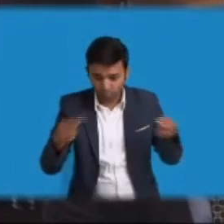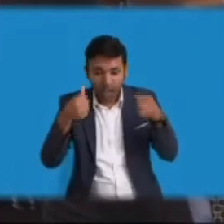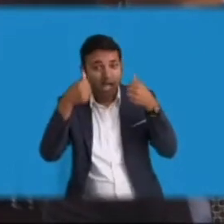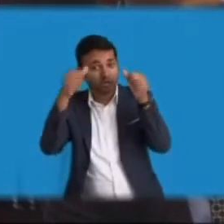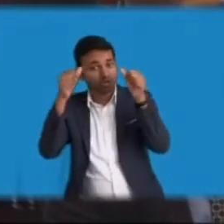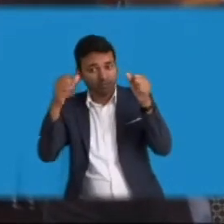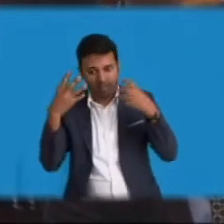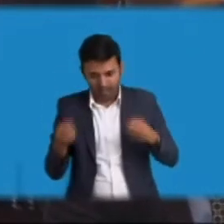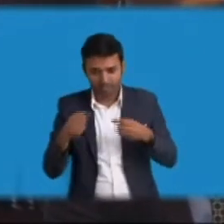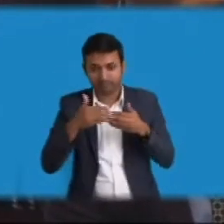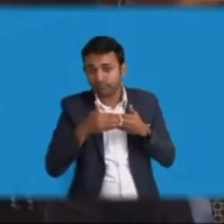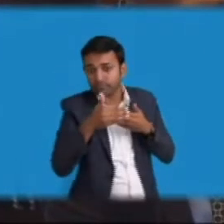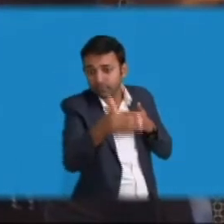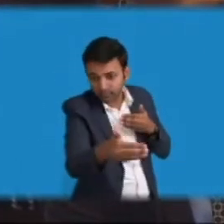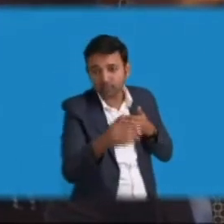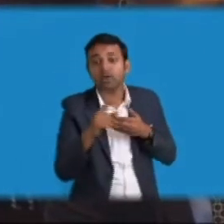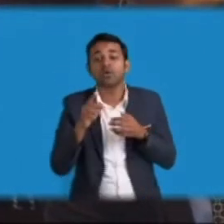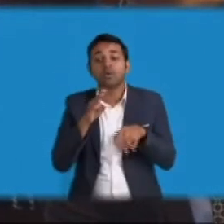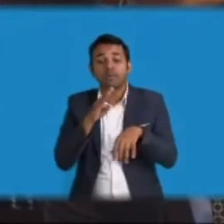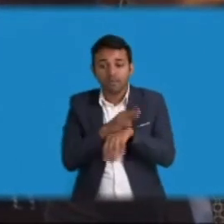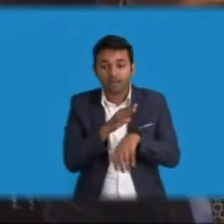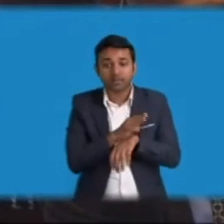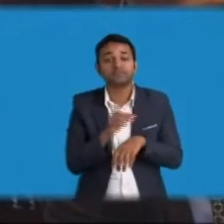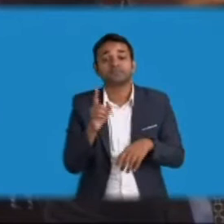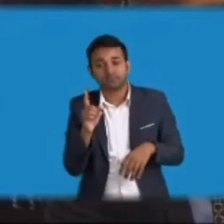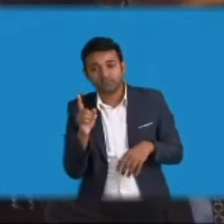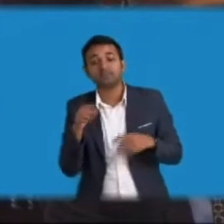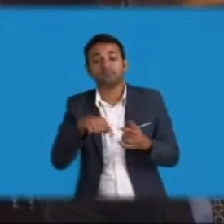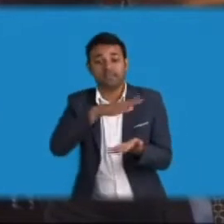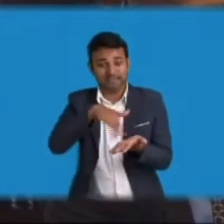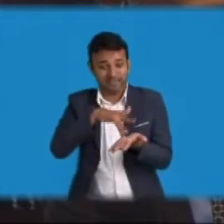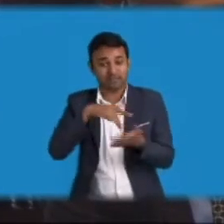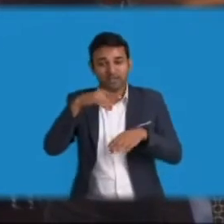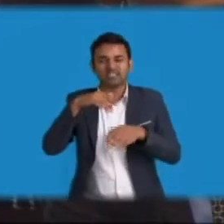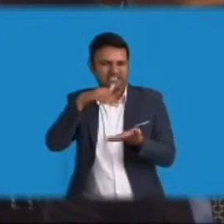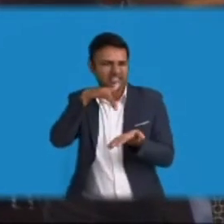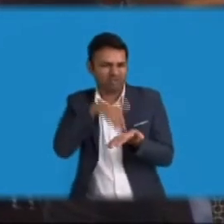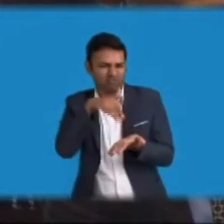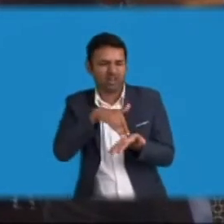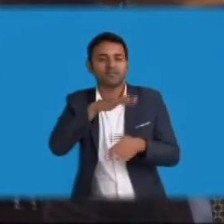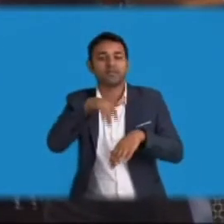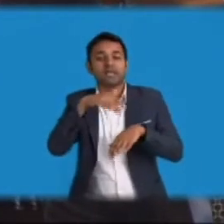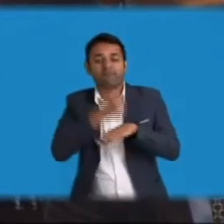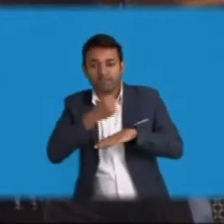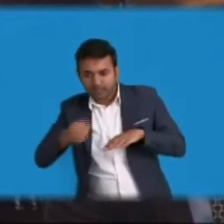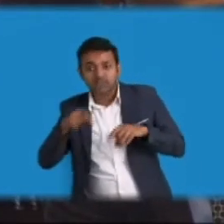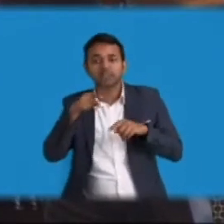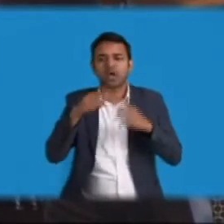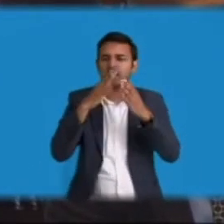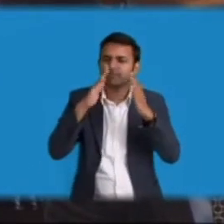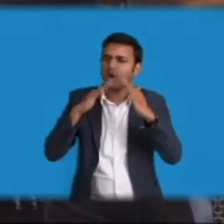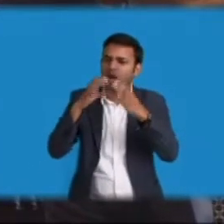days, as through the partnership of central government, ministry, and municipal councils, we will build on